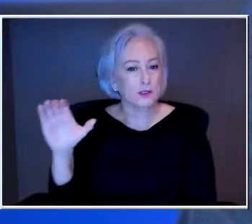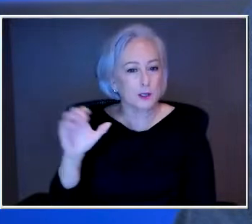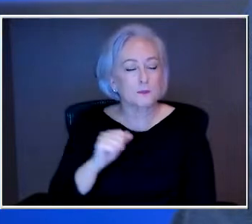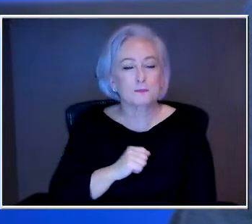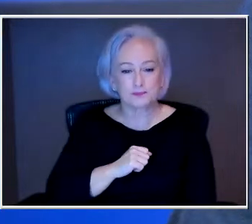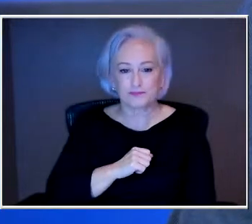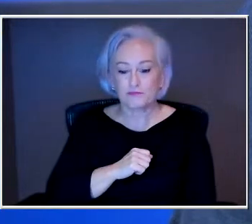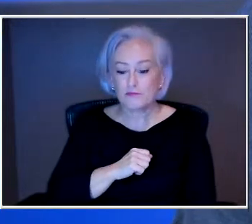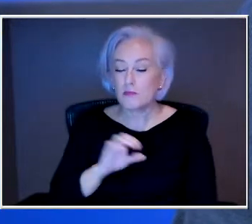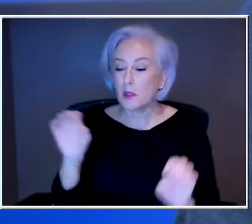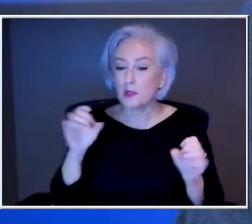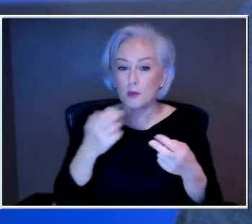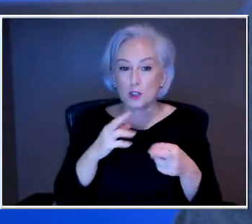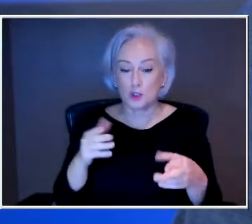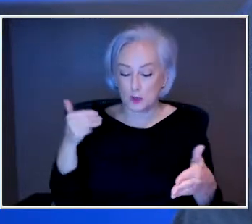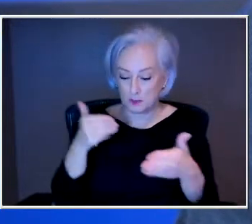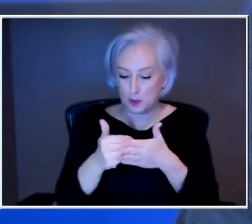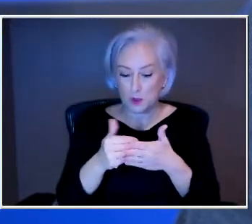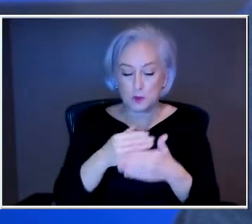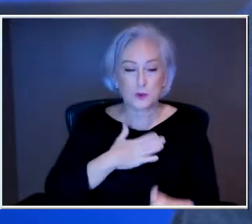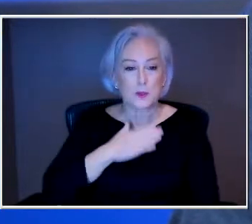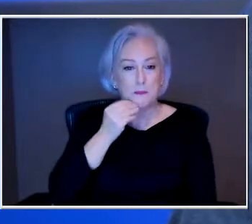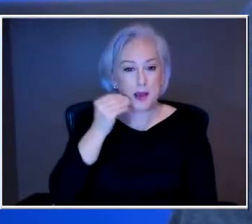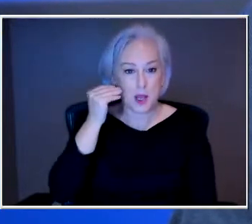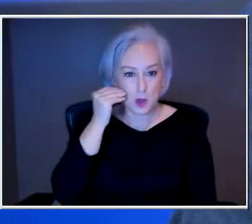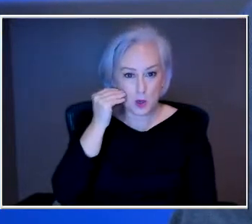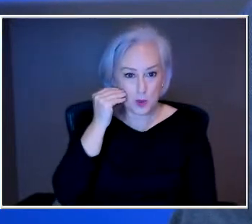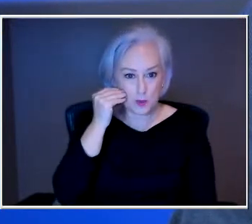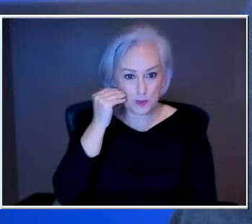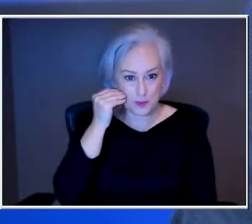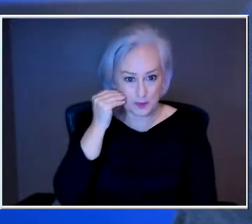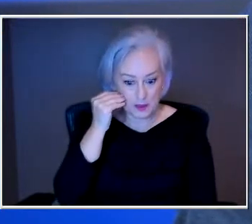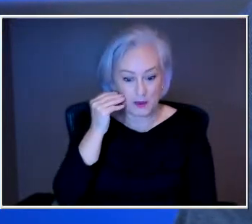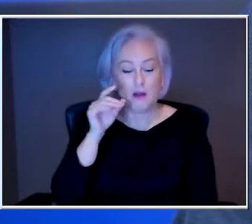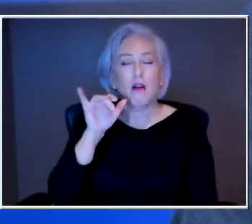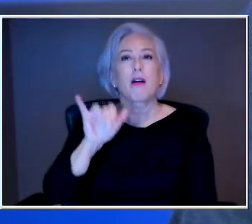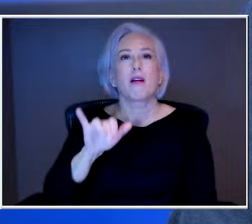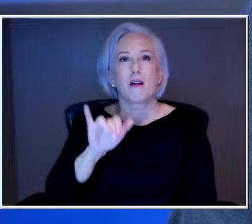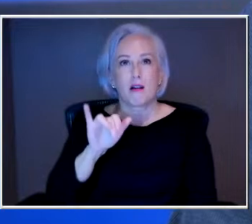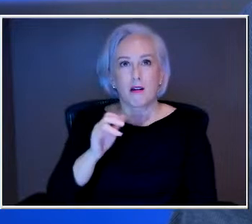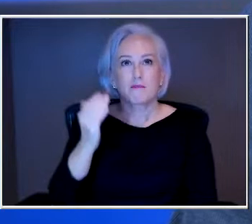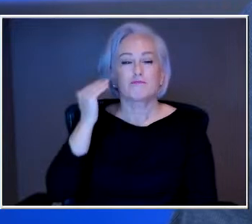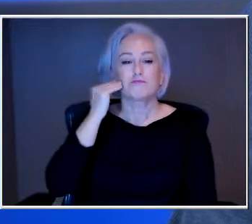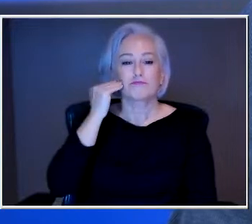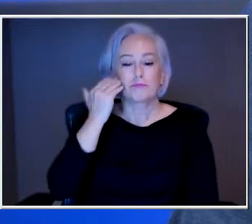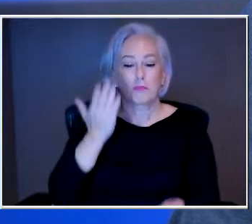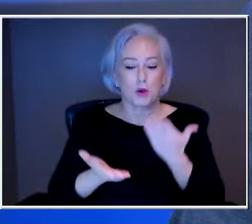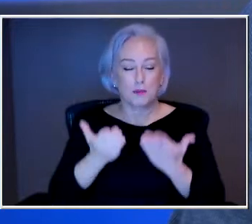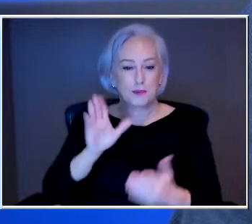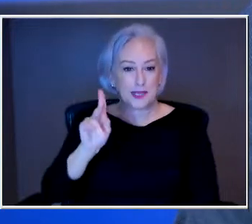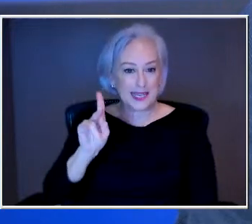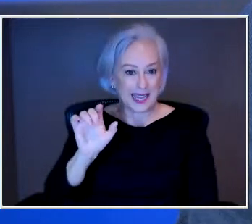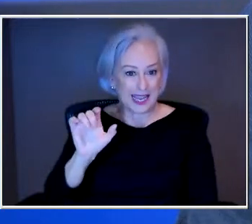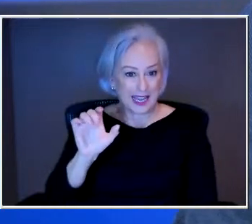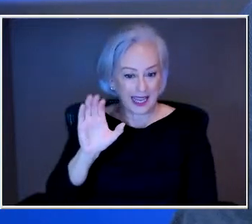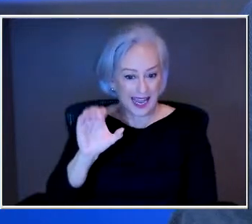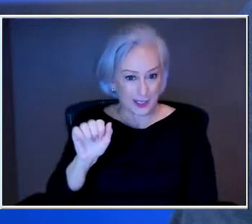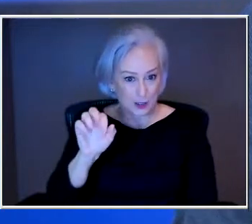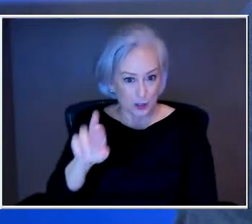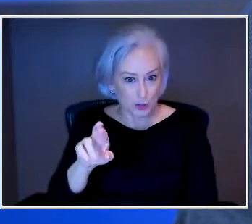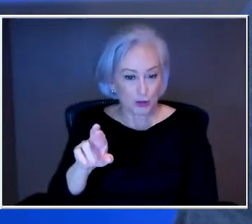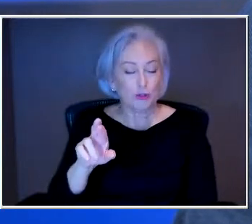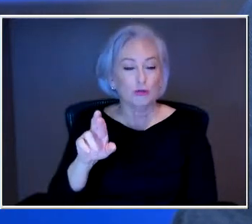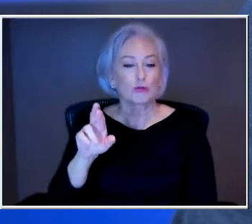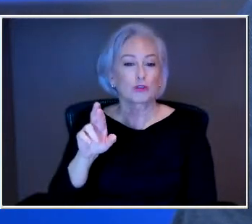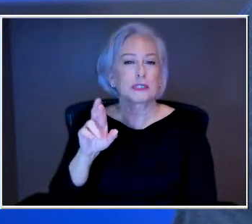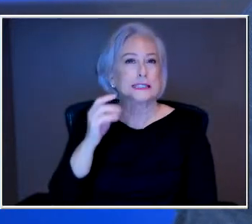that was close to my house, and then once it became apparent that cancer was the likely cause of everything that was going on, I wanted to go somewhere where I